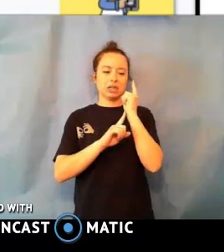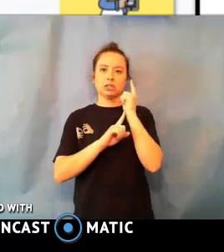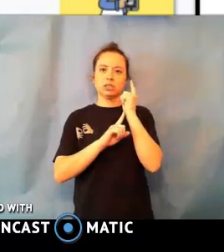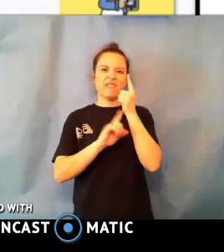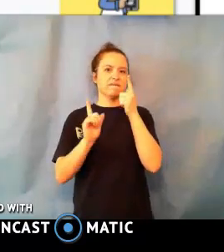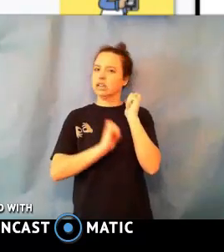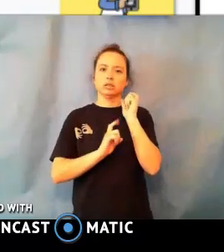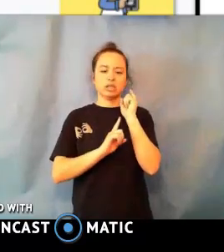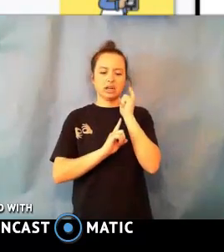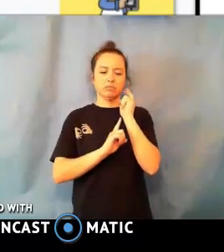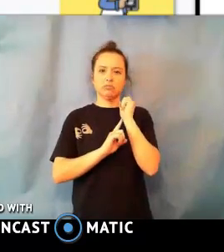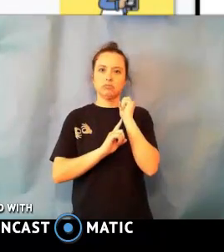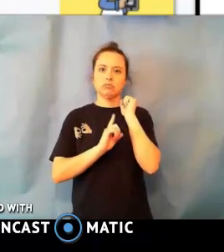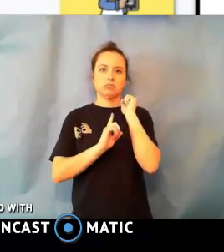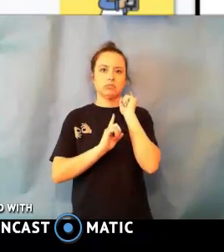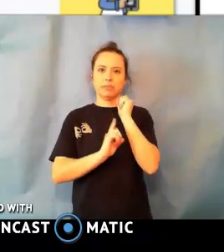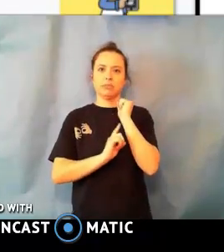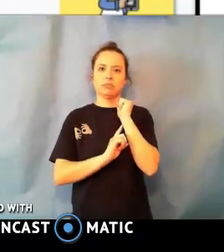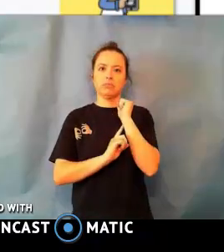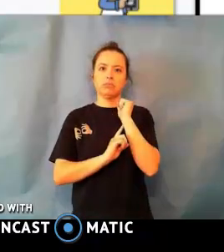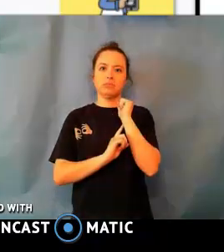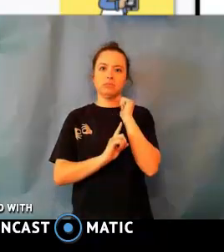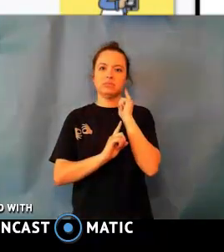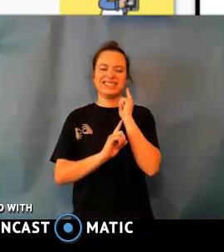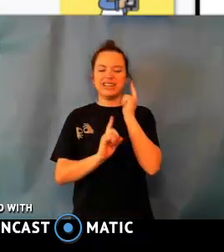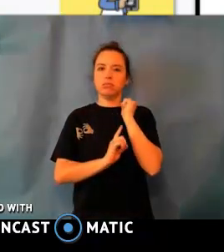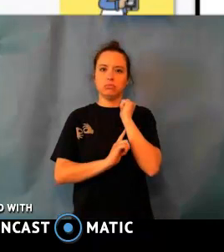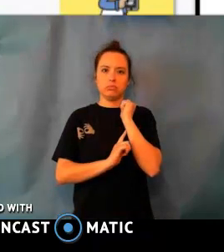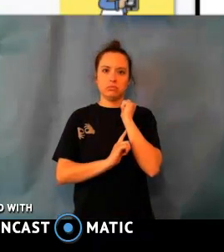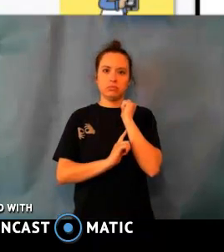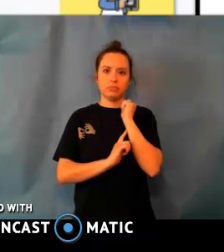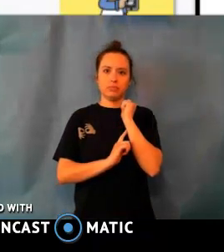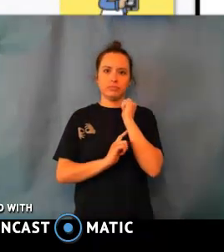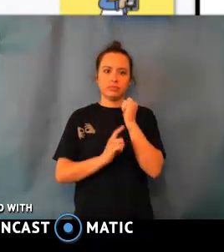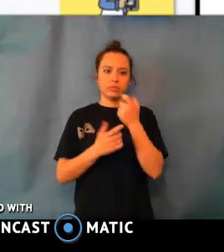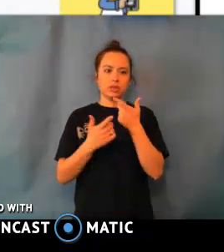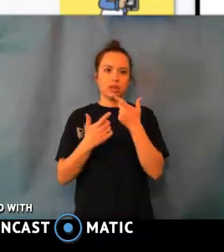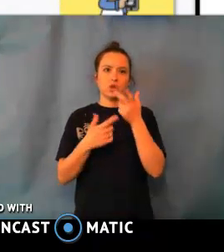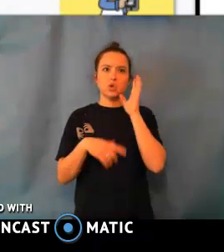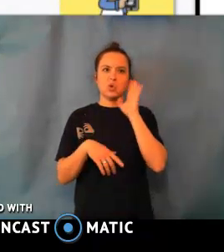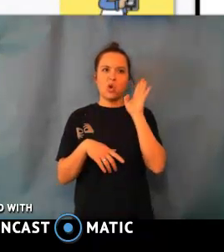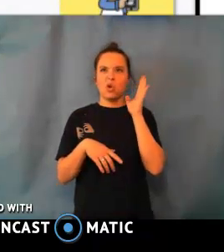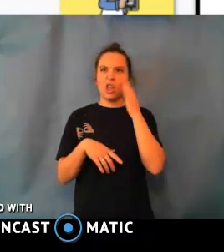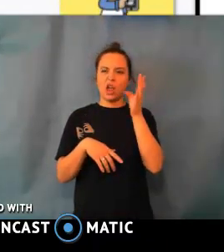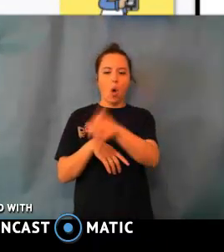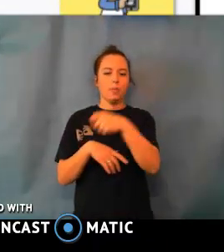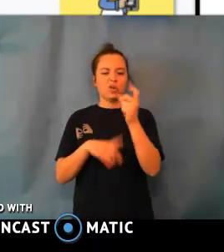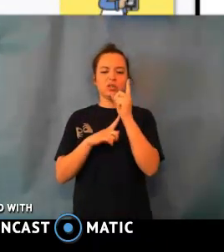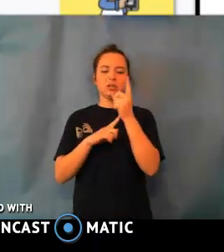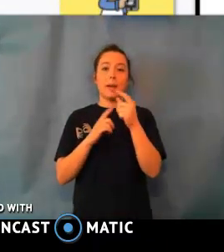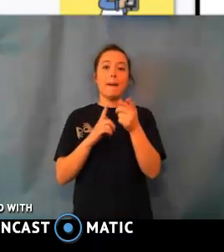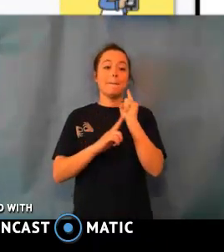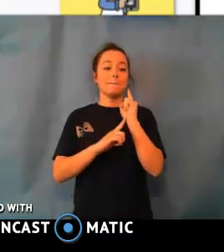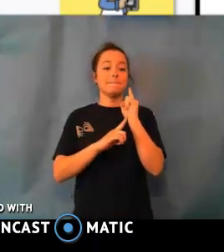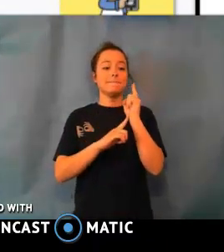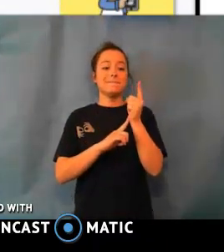really fast. Like when I snap, that's really quick. So like opening a door takes seconds. Minutes